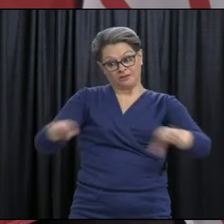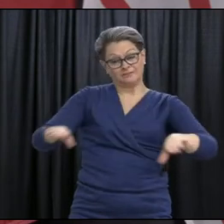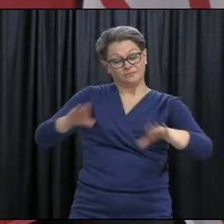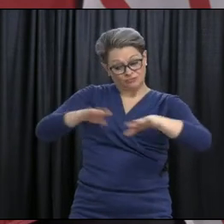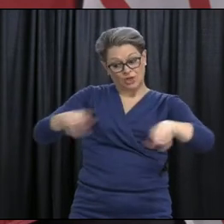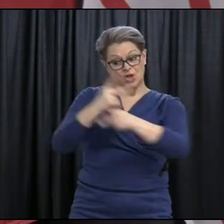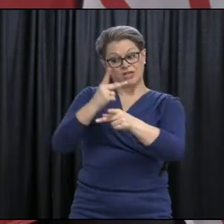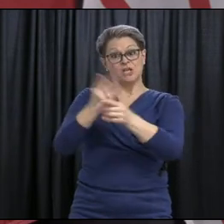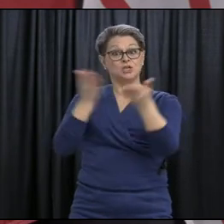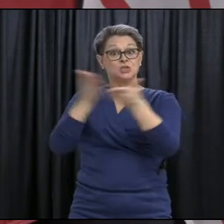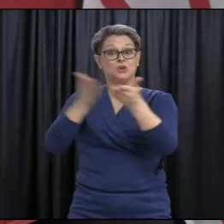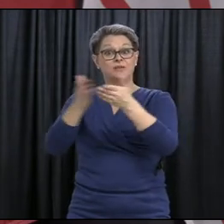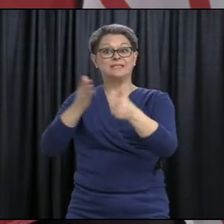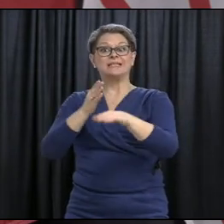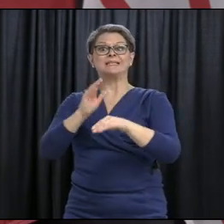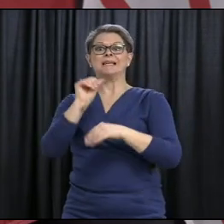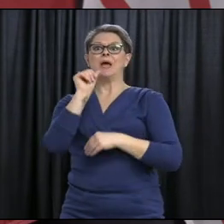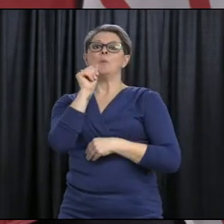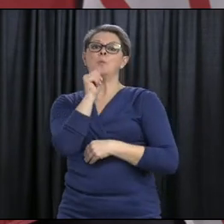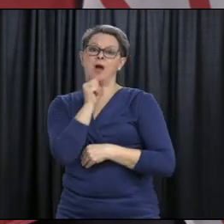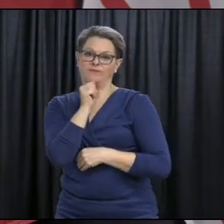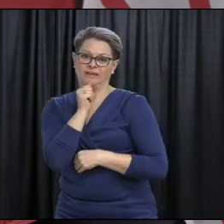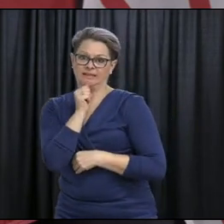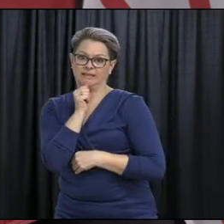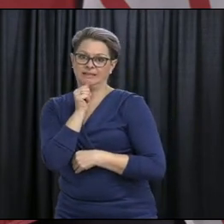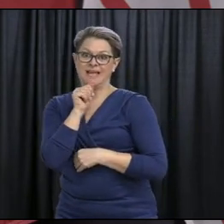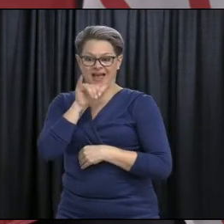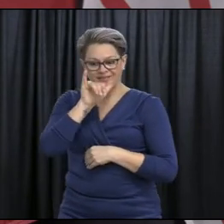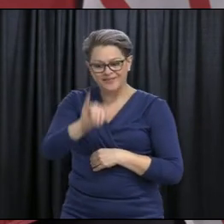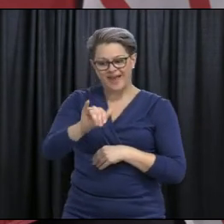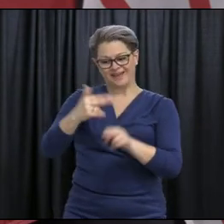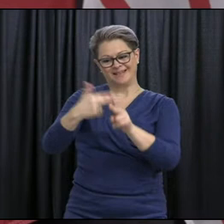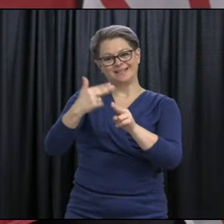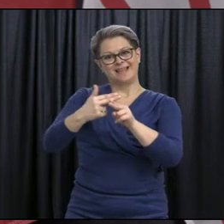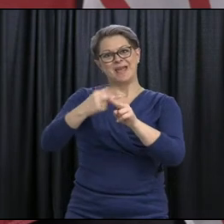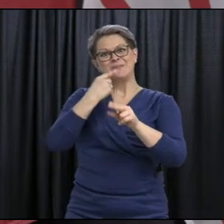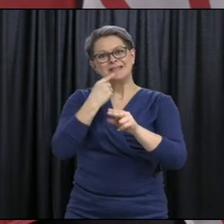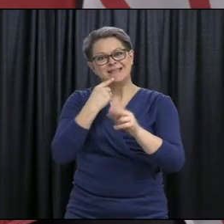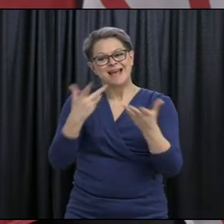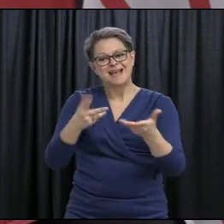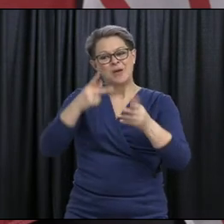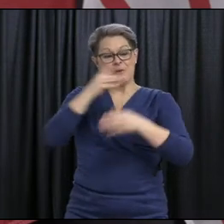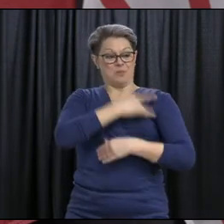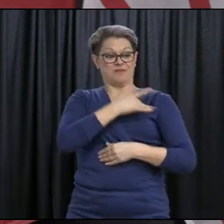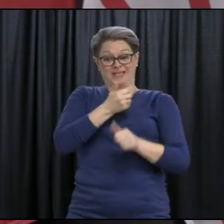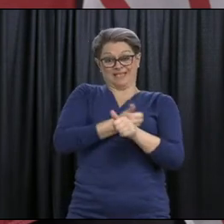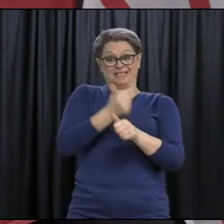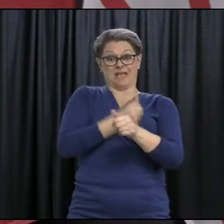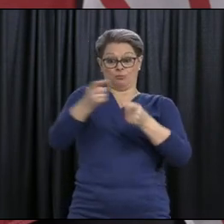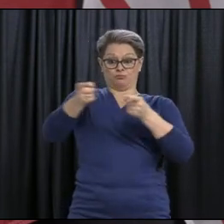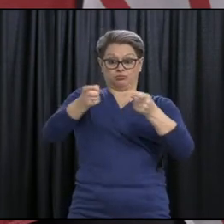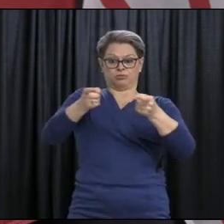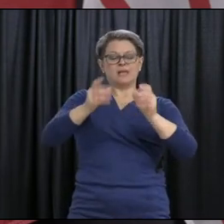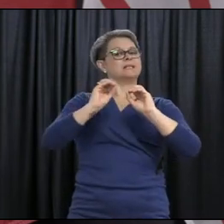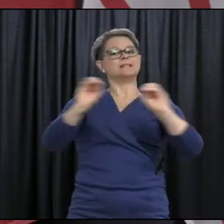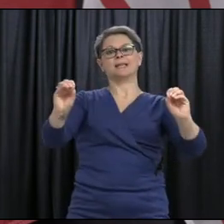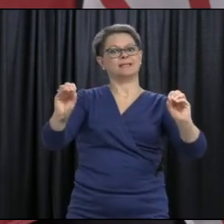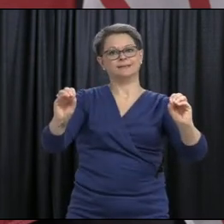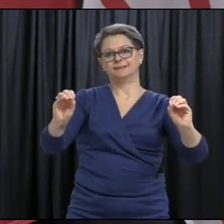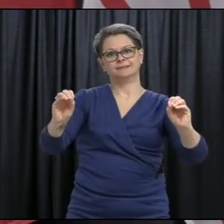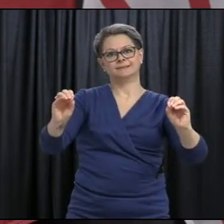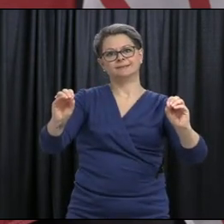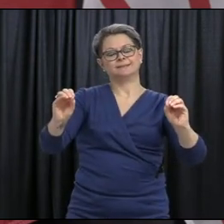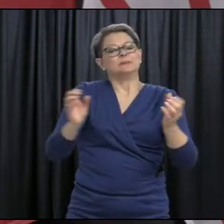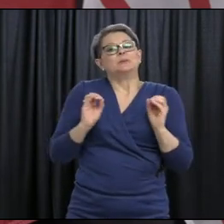it says right in the name, the province does not have any oversight into or